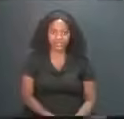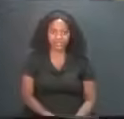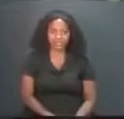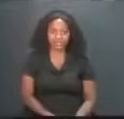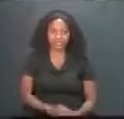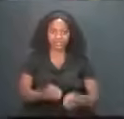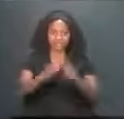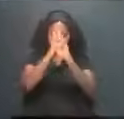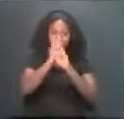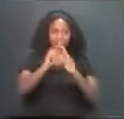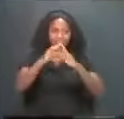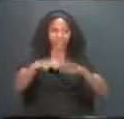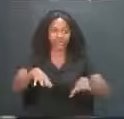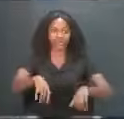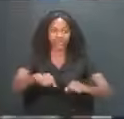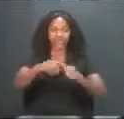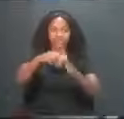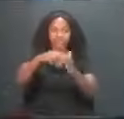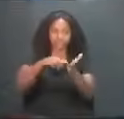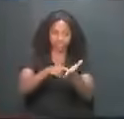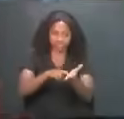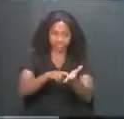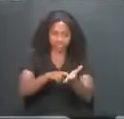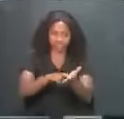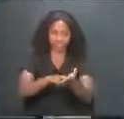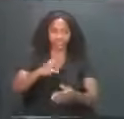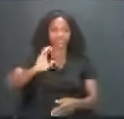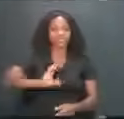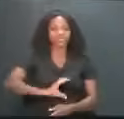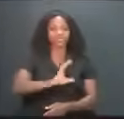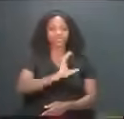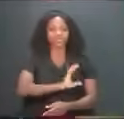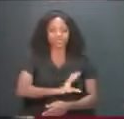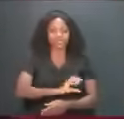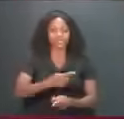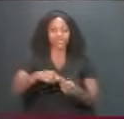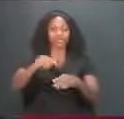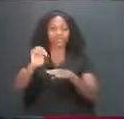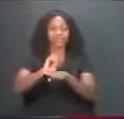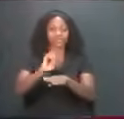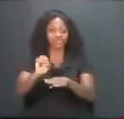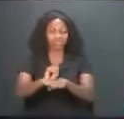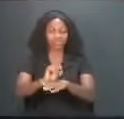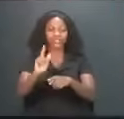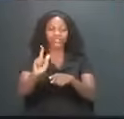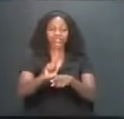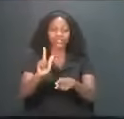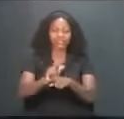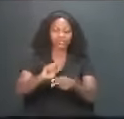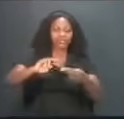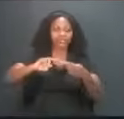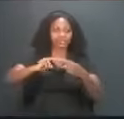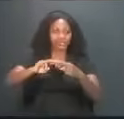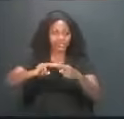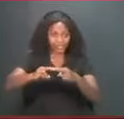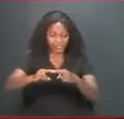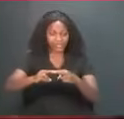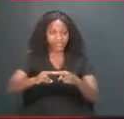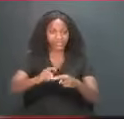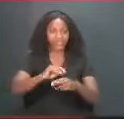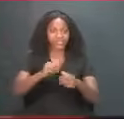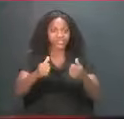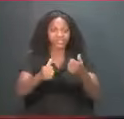honorable House adopts the report of the Committee on the Employment, Labor Relations and Pensions on